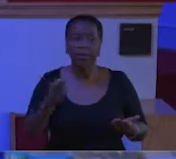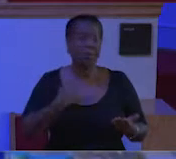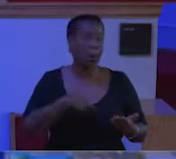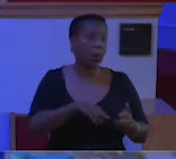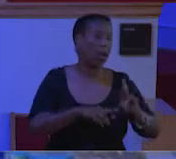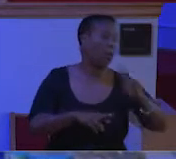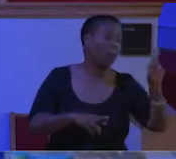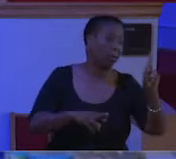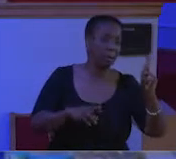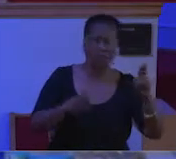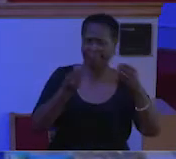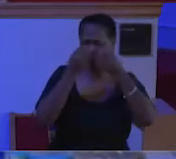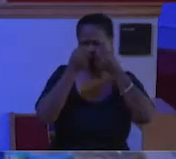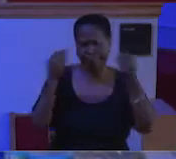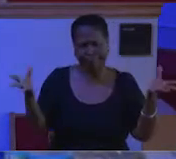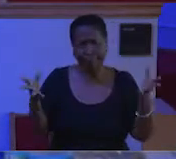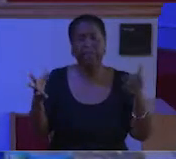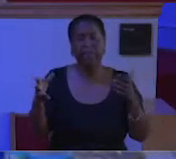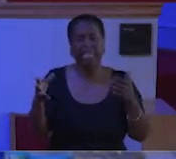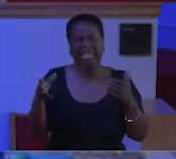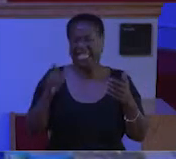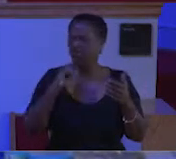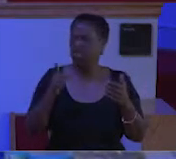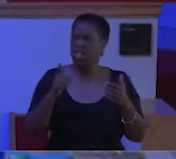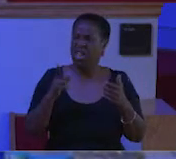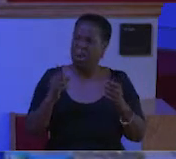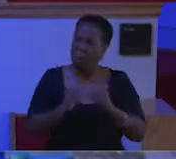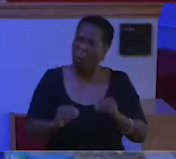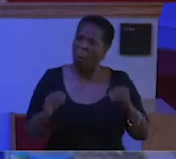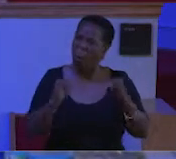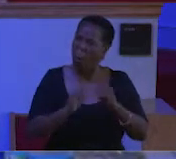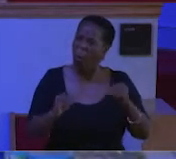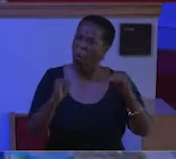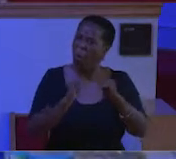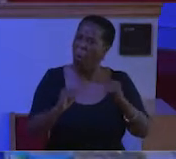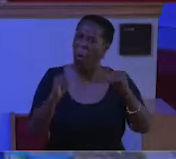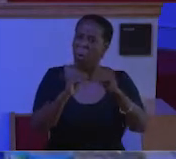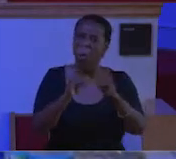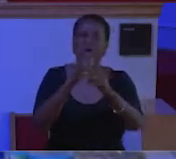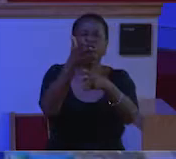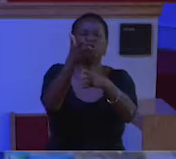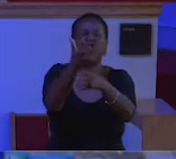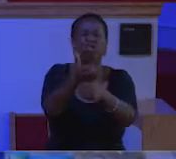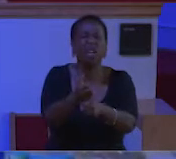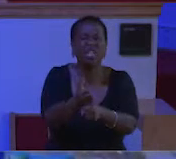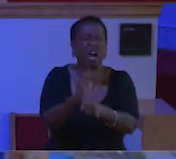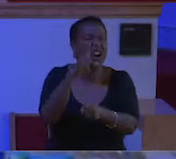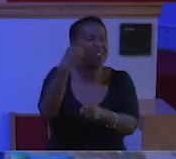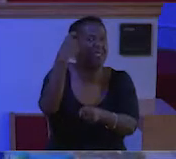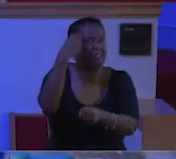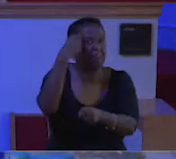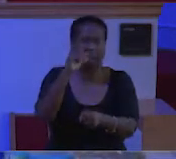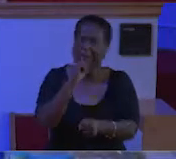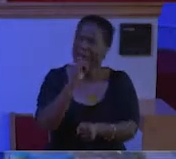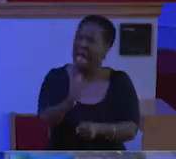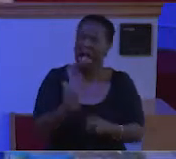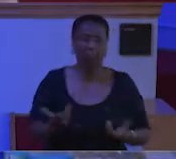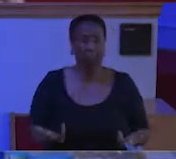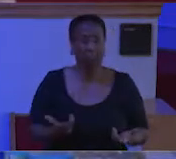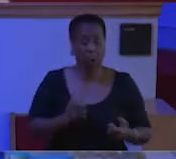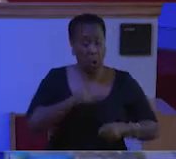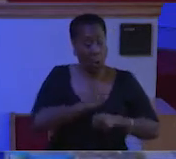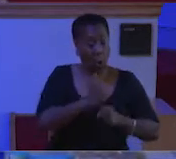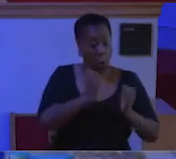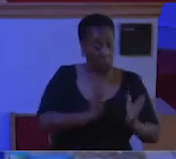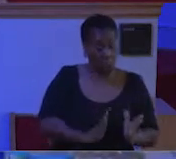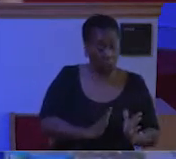Republicans, there's a large and growing distrust of government. Workers